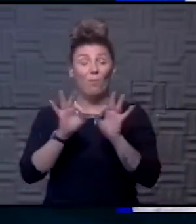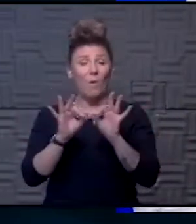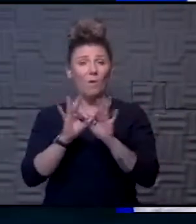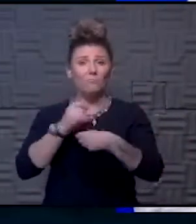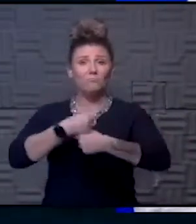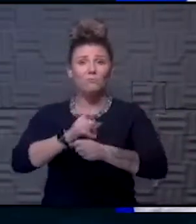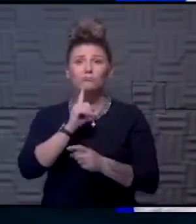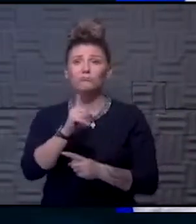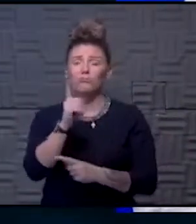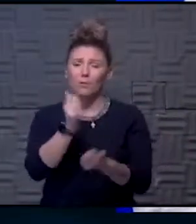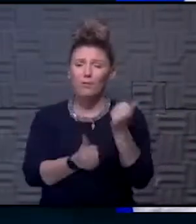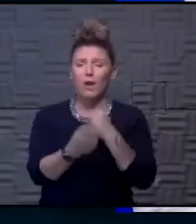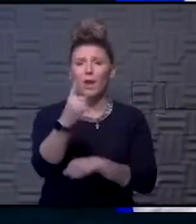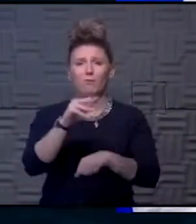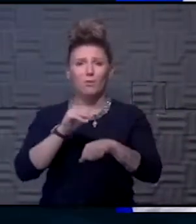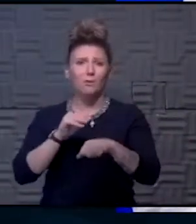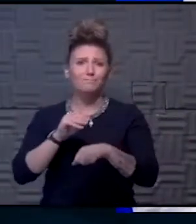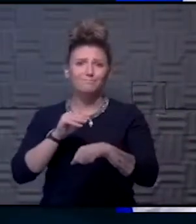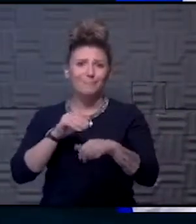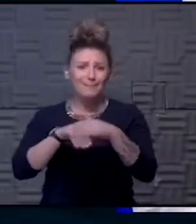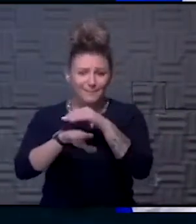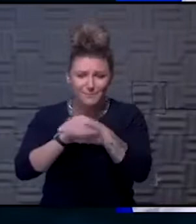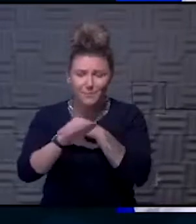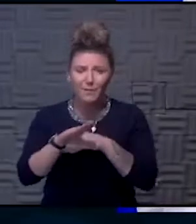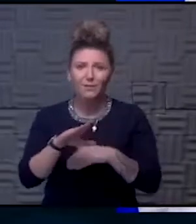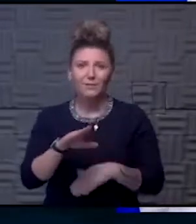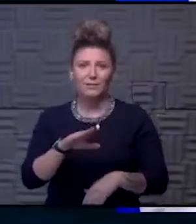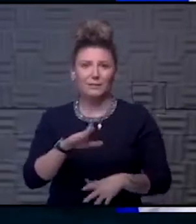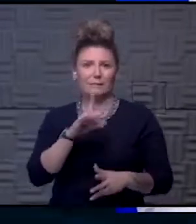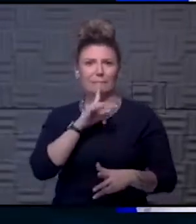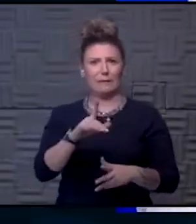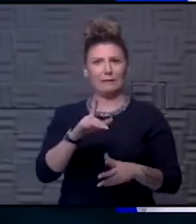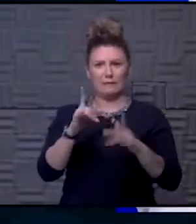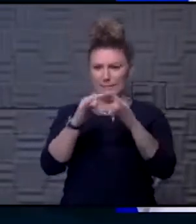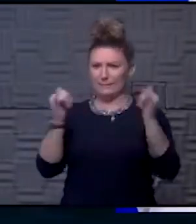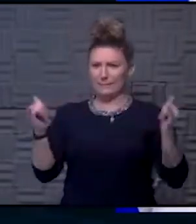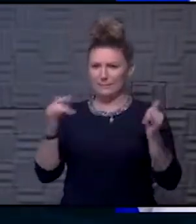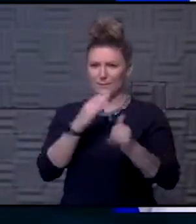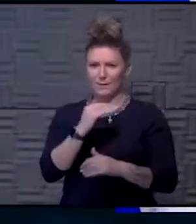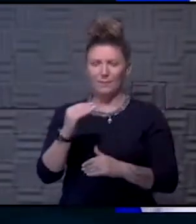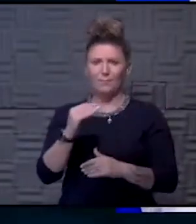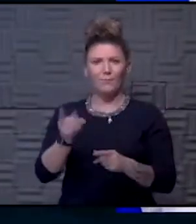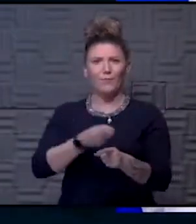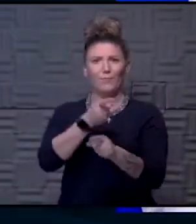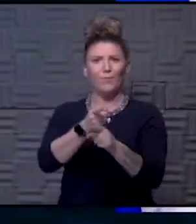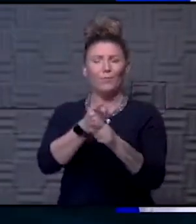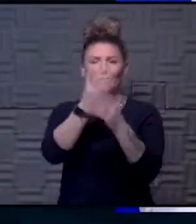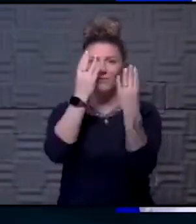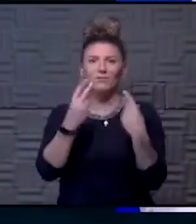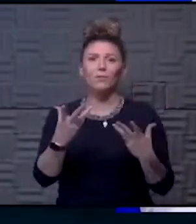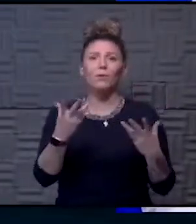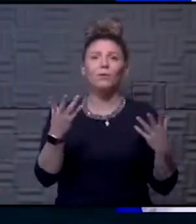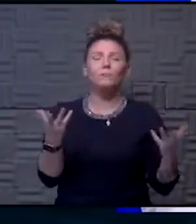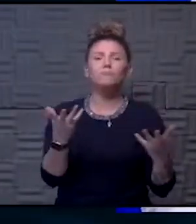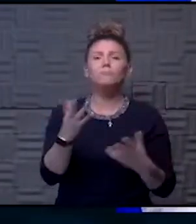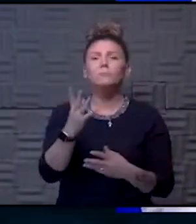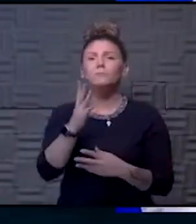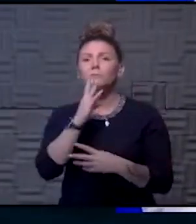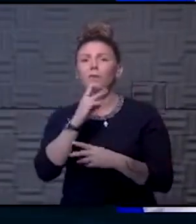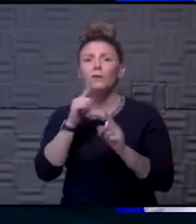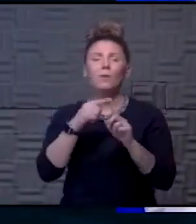has access to both real-time but also correct information. As we talk about what has changed over the